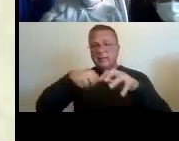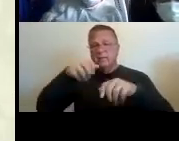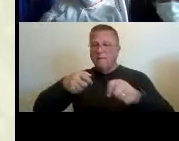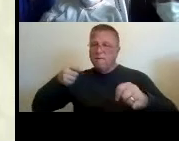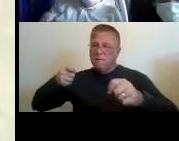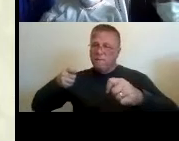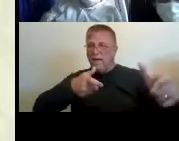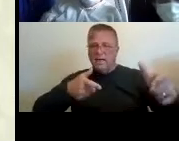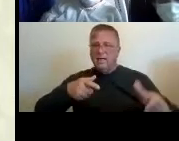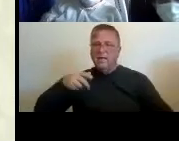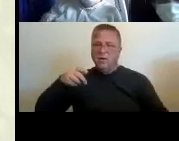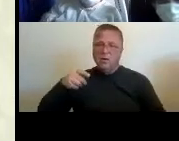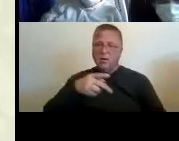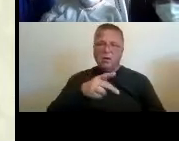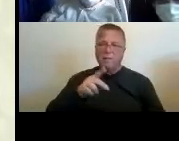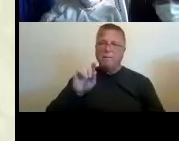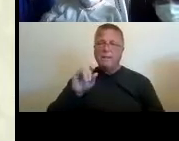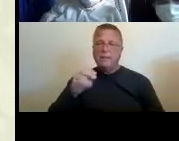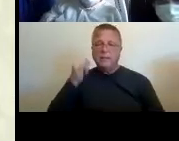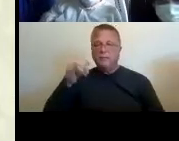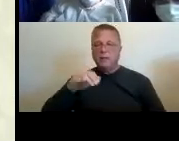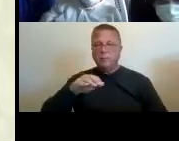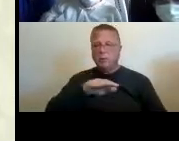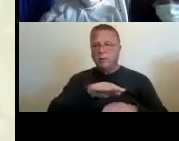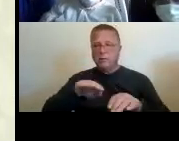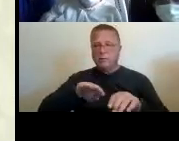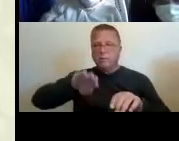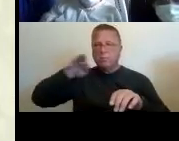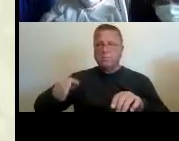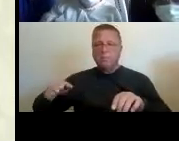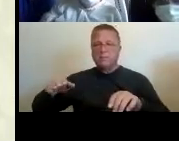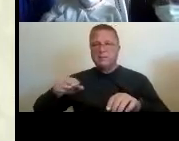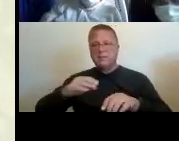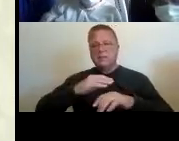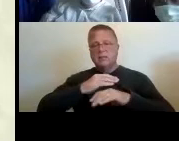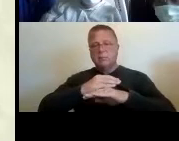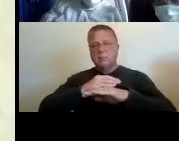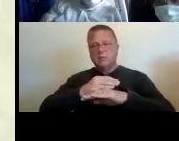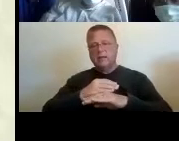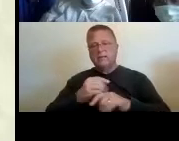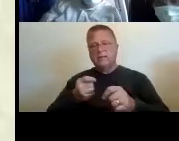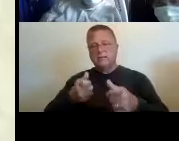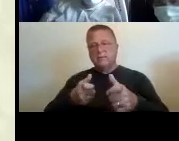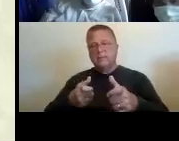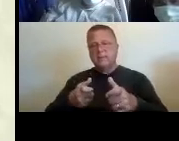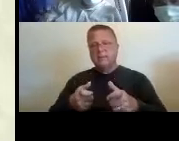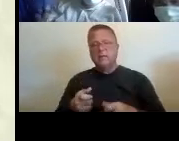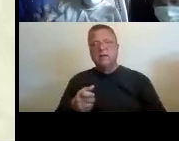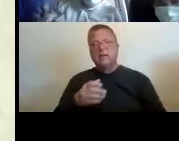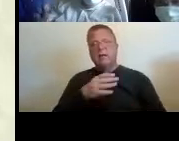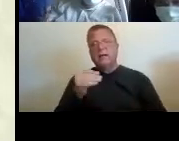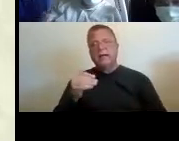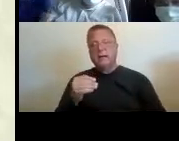at least put speed bumps or something to slow the traffic down, I think that would be helpful. And I like the previous